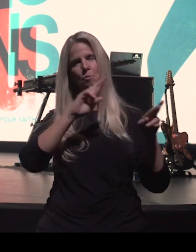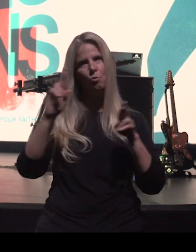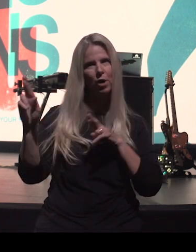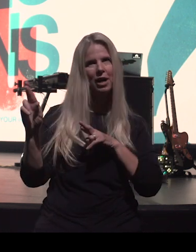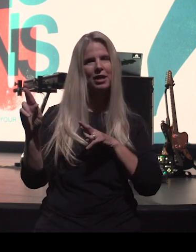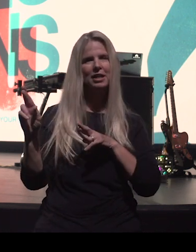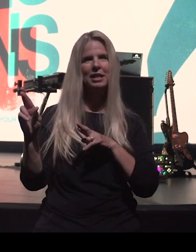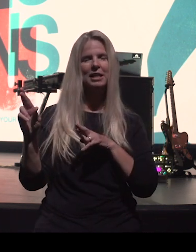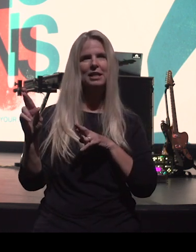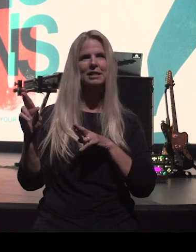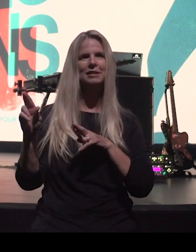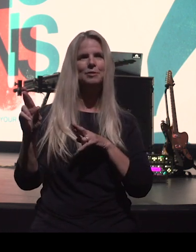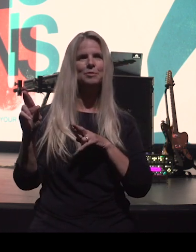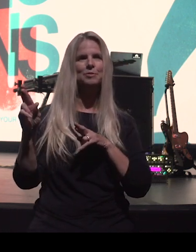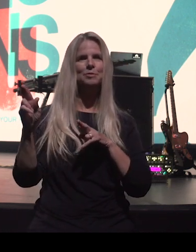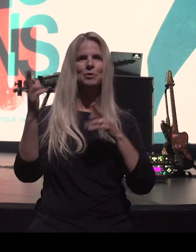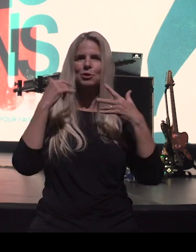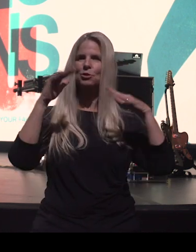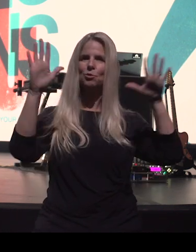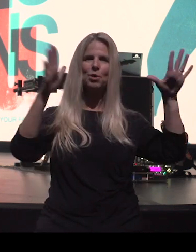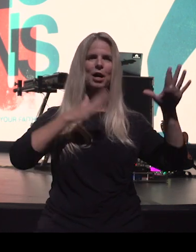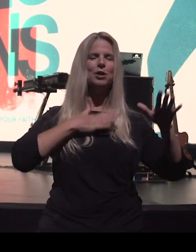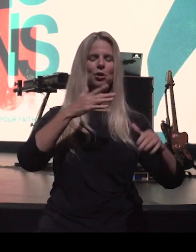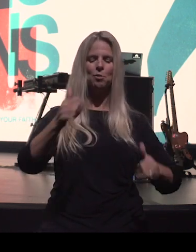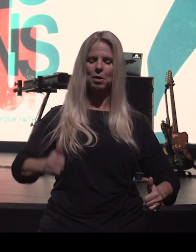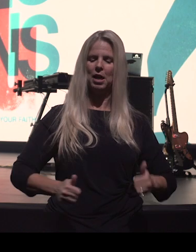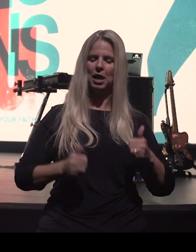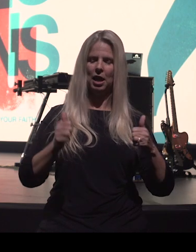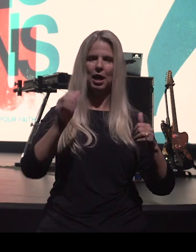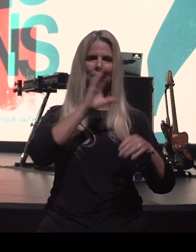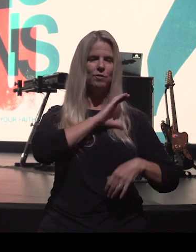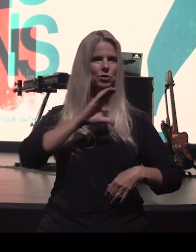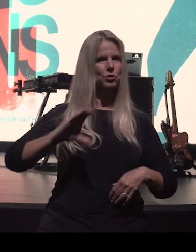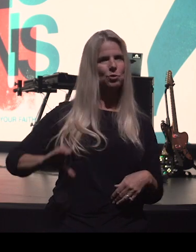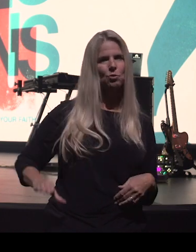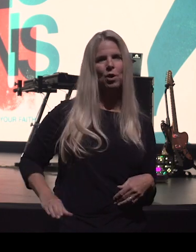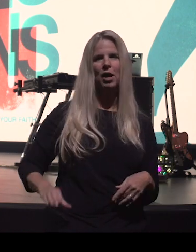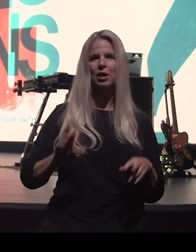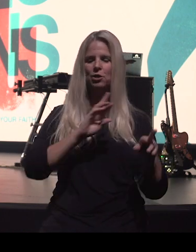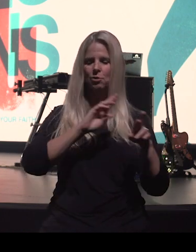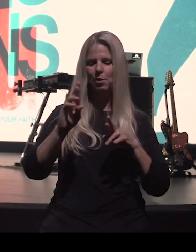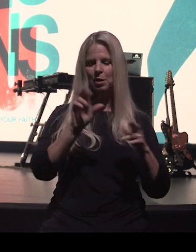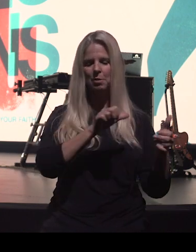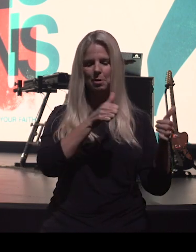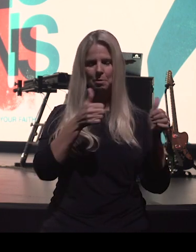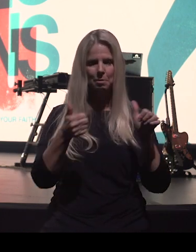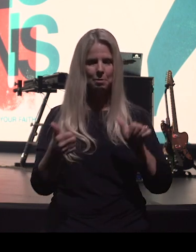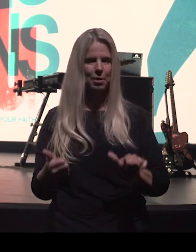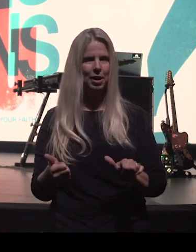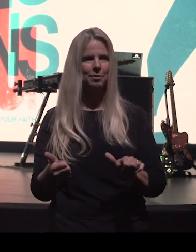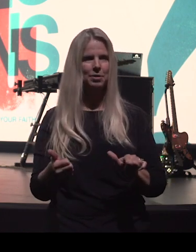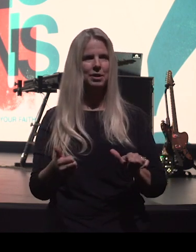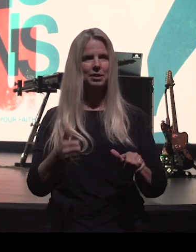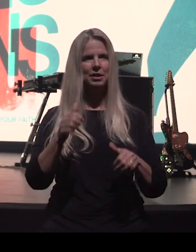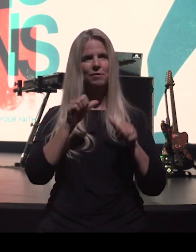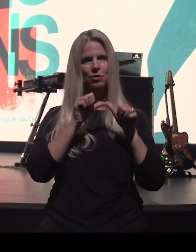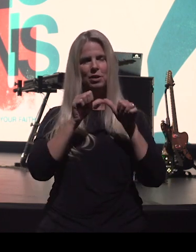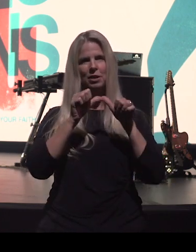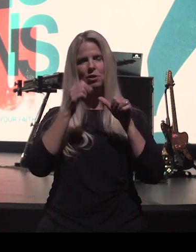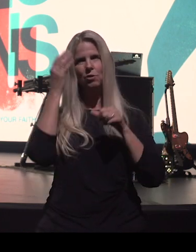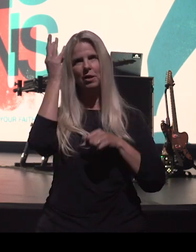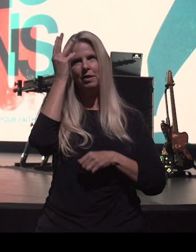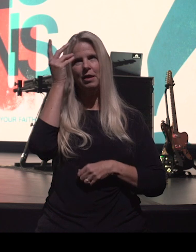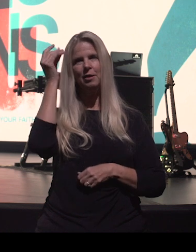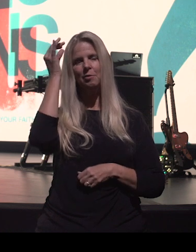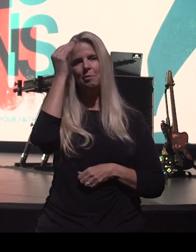I'm ready to give my life to Christ and to be baptized, but you weren't quite ready to make that decision last week, if that's something you've continued to think about and you